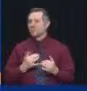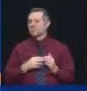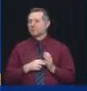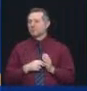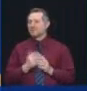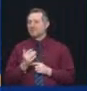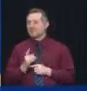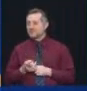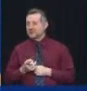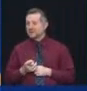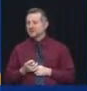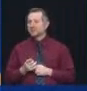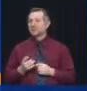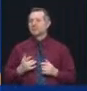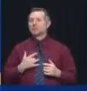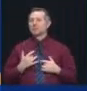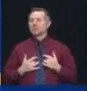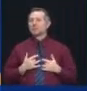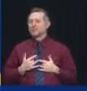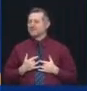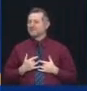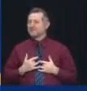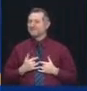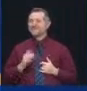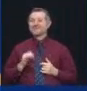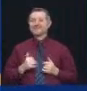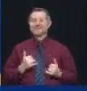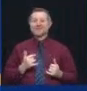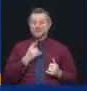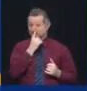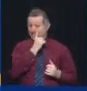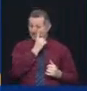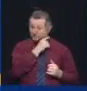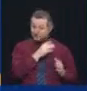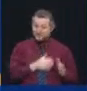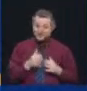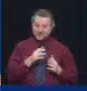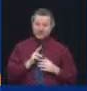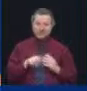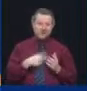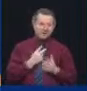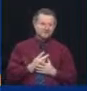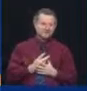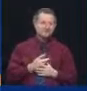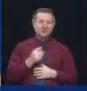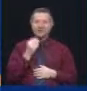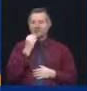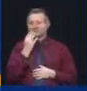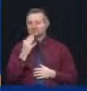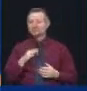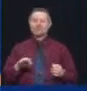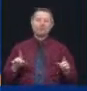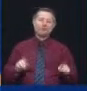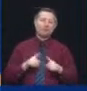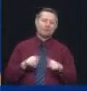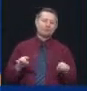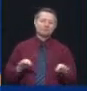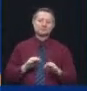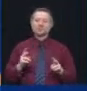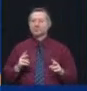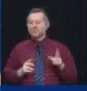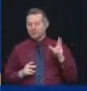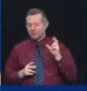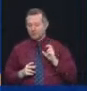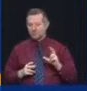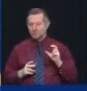playing a 2-hourly lunchtime concert. It creates an ambience that is hard to believe, but it creates an expectation that people really want to be